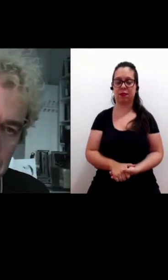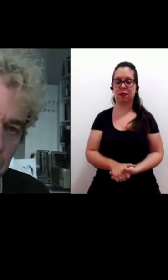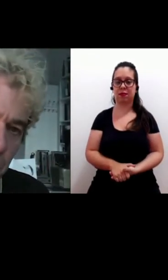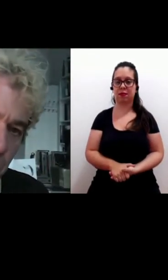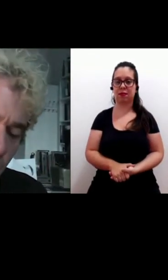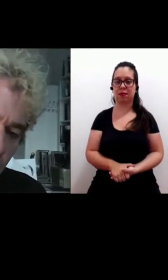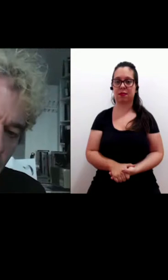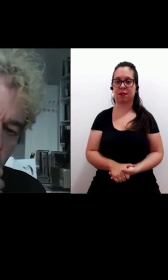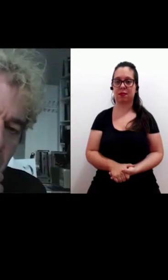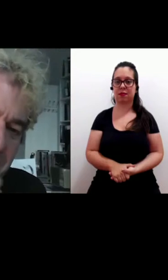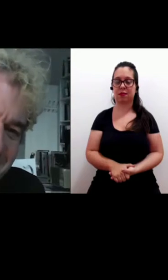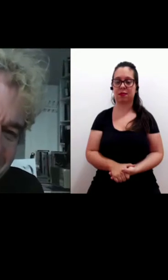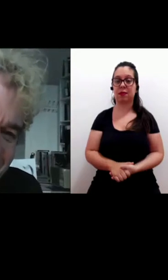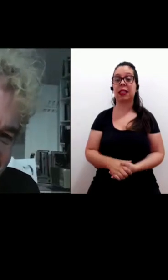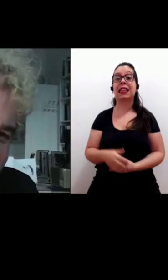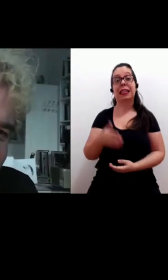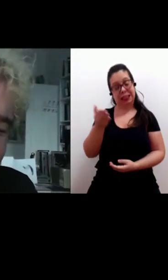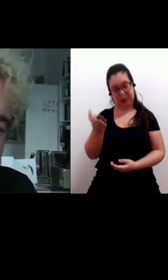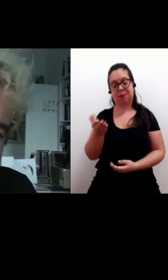traveling a lot,